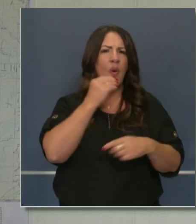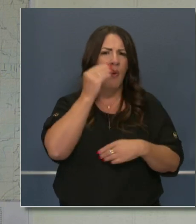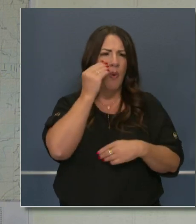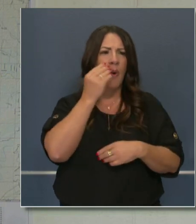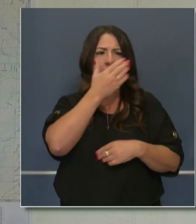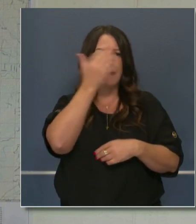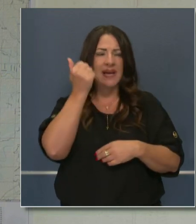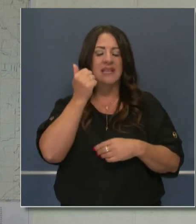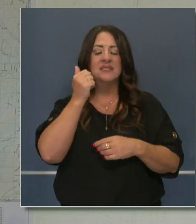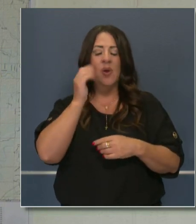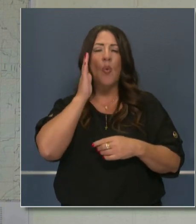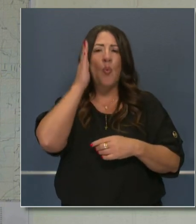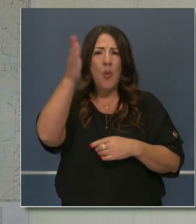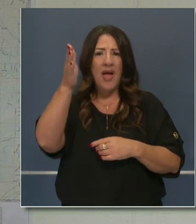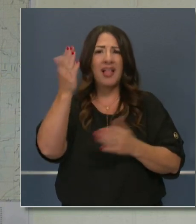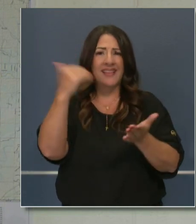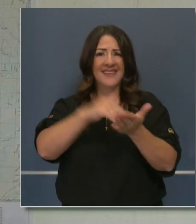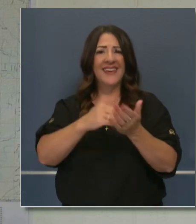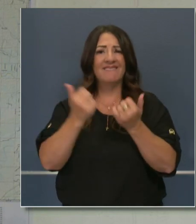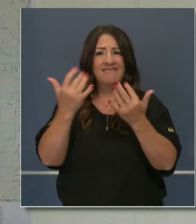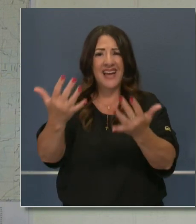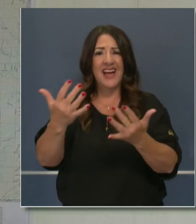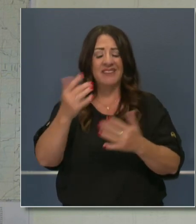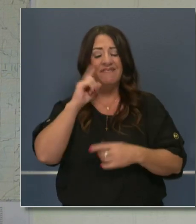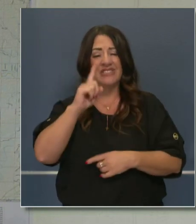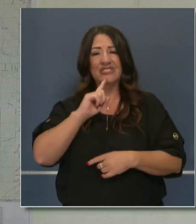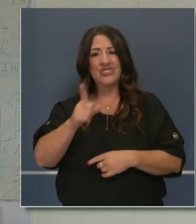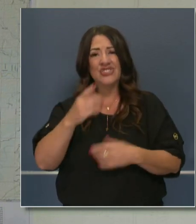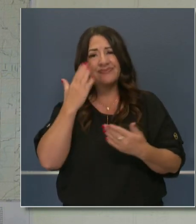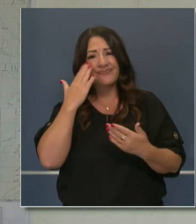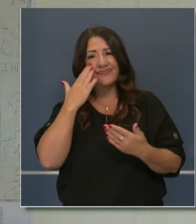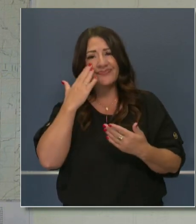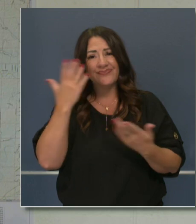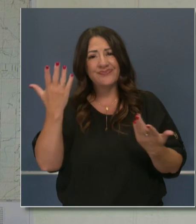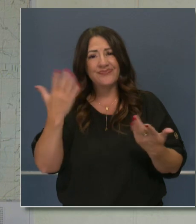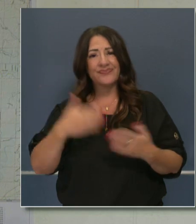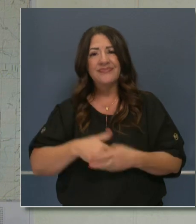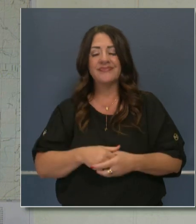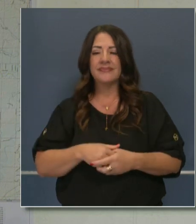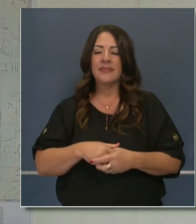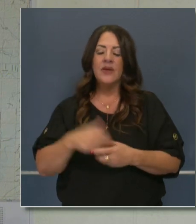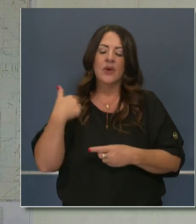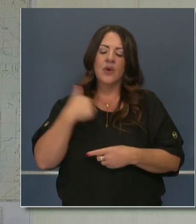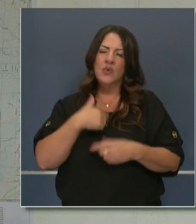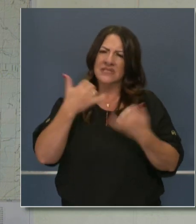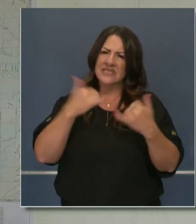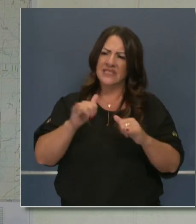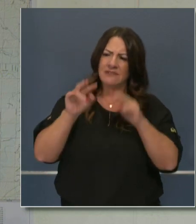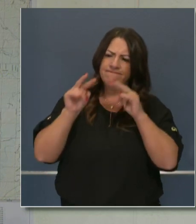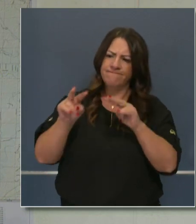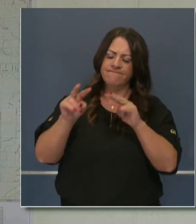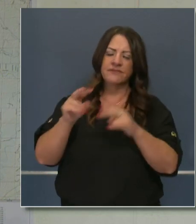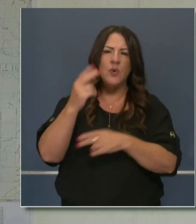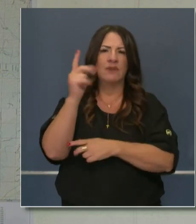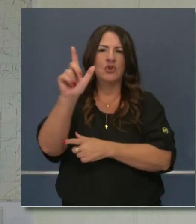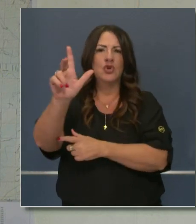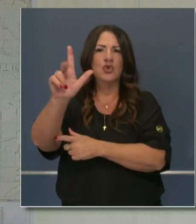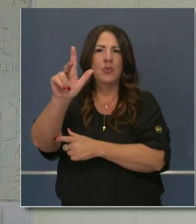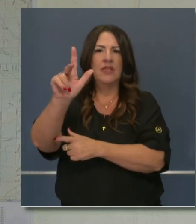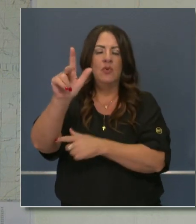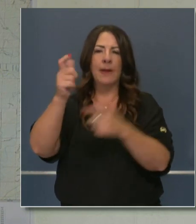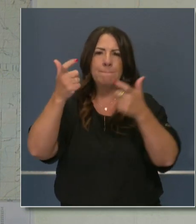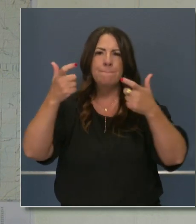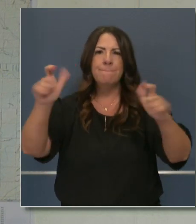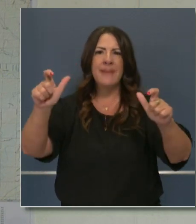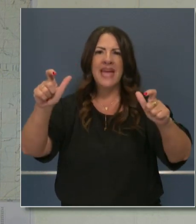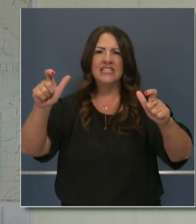a next one. Just kind of for reference, we are still tracking 23 major fires